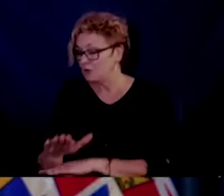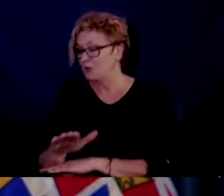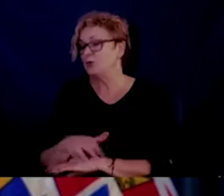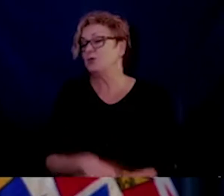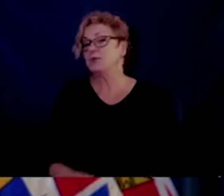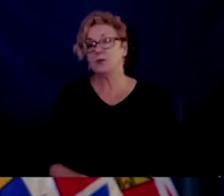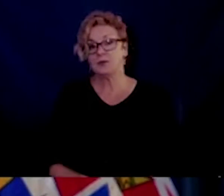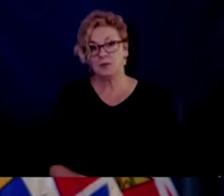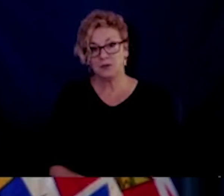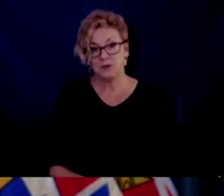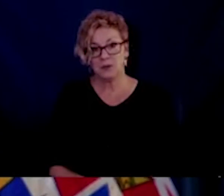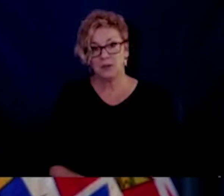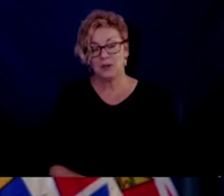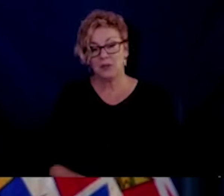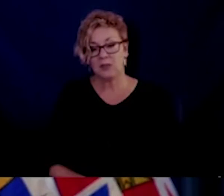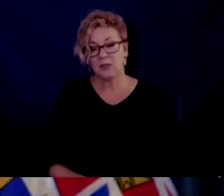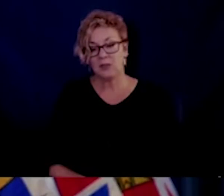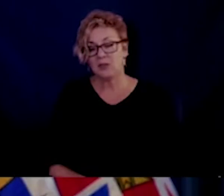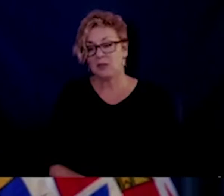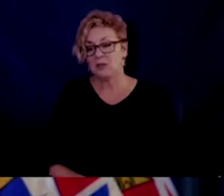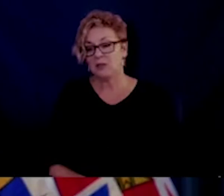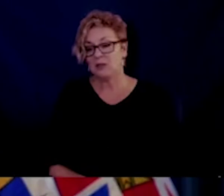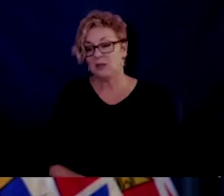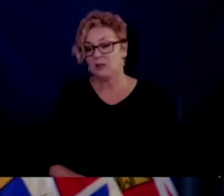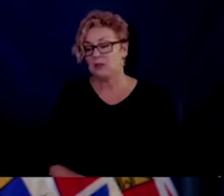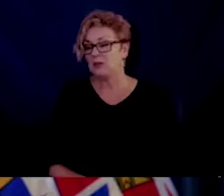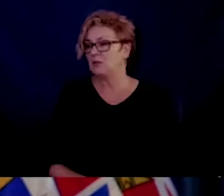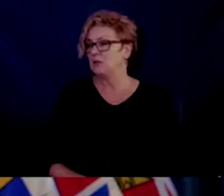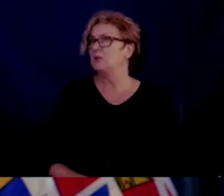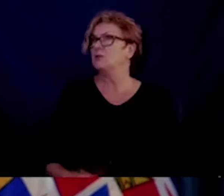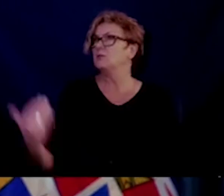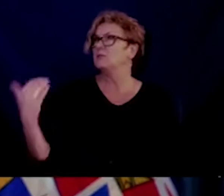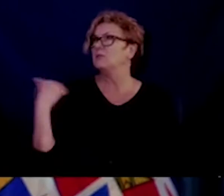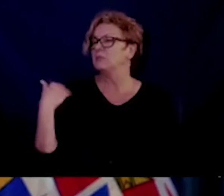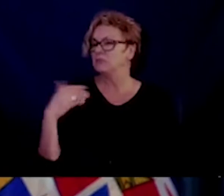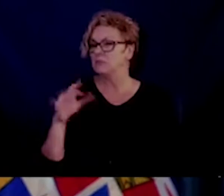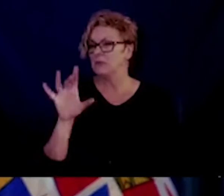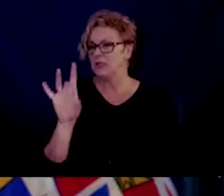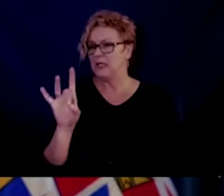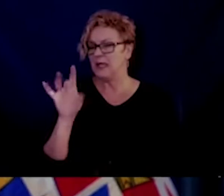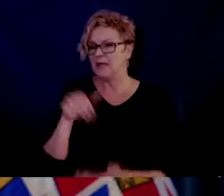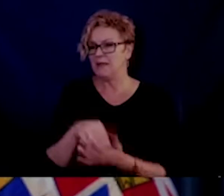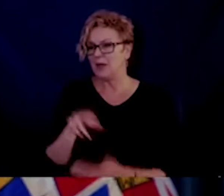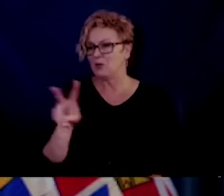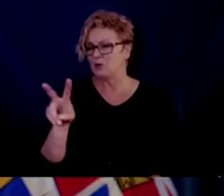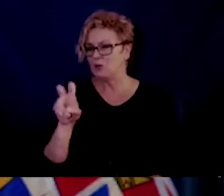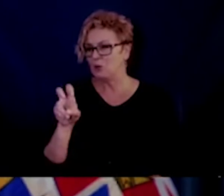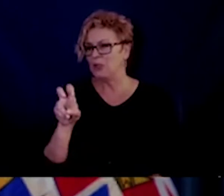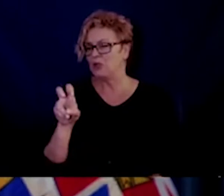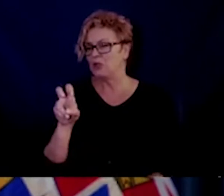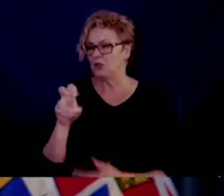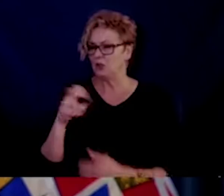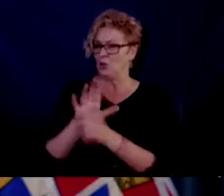Good afternoon, Dr. Henry. The day the election was called, you announced we had 8,200 cases. Today, there's